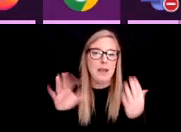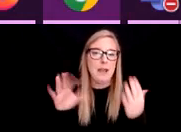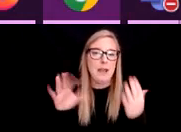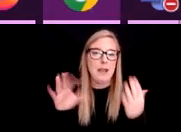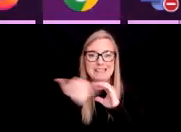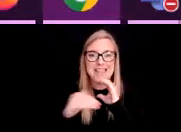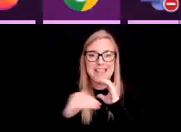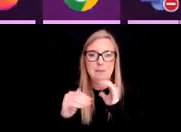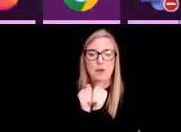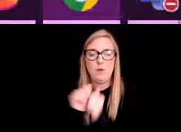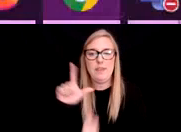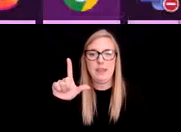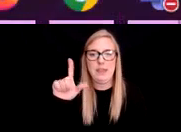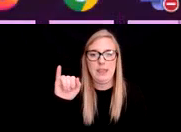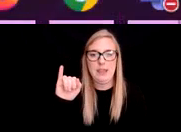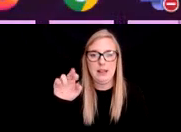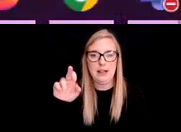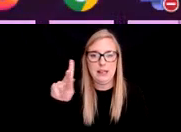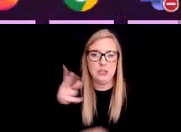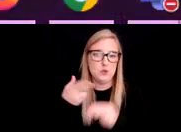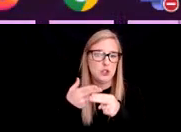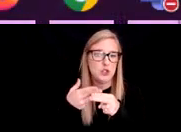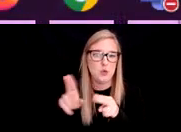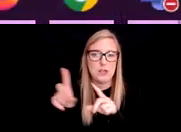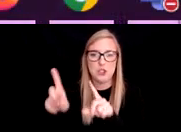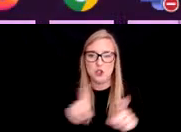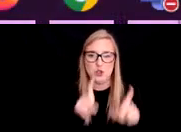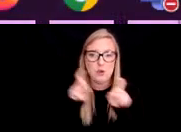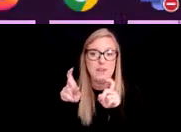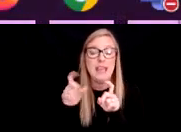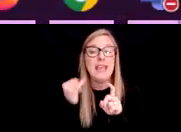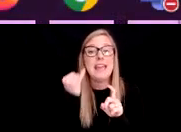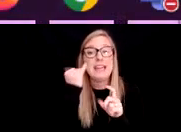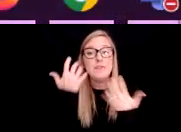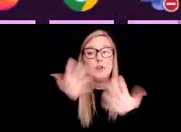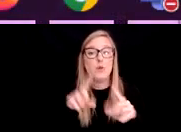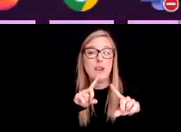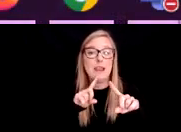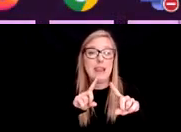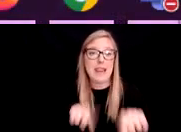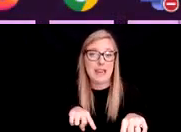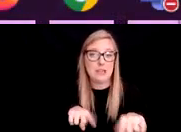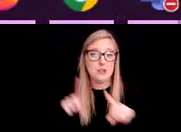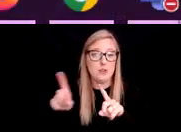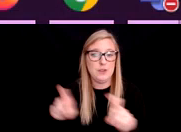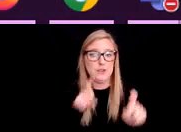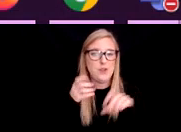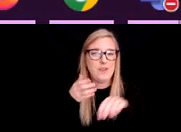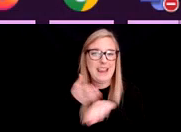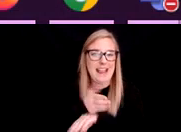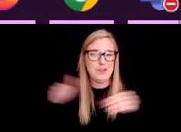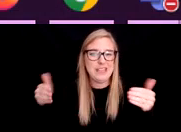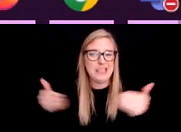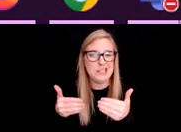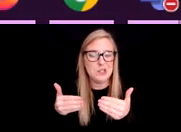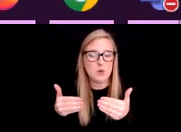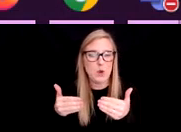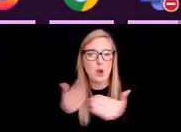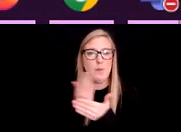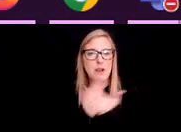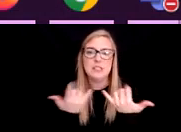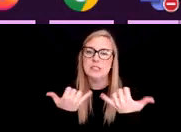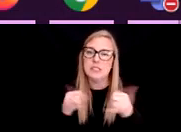link to a quick survey. And even if you answered the survey following the introductory sessions, please respond.